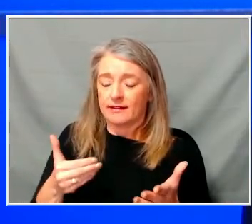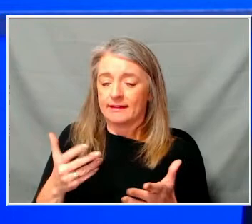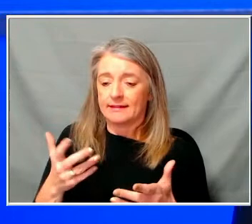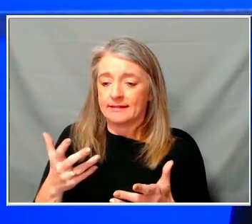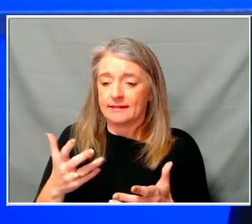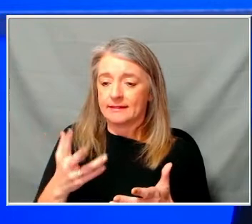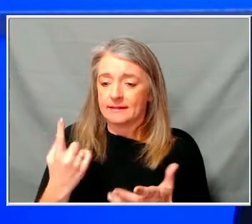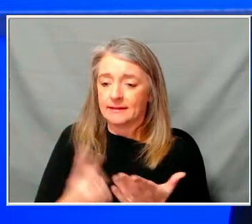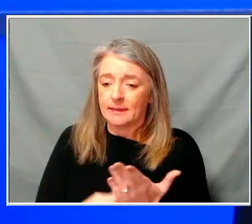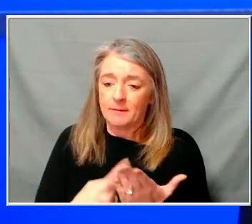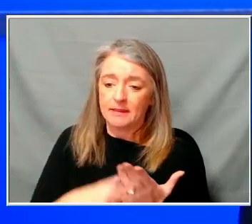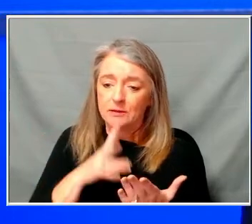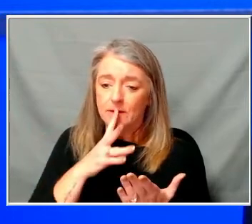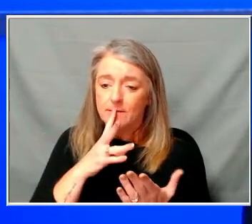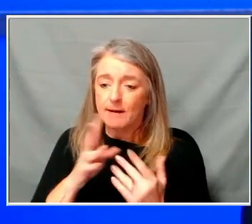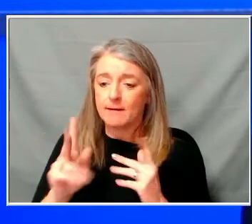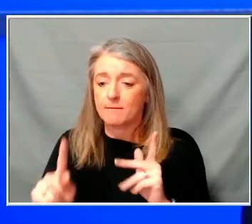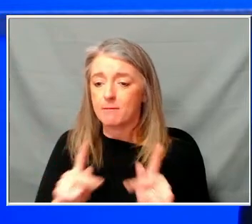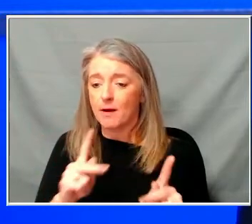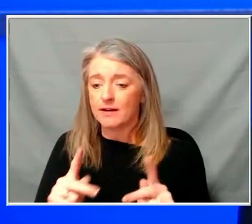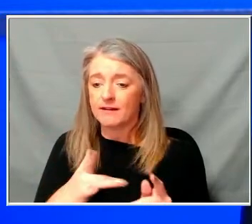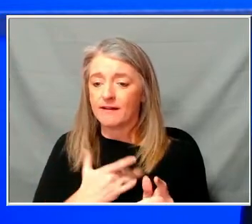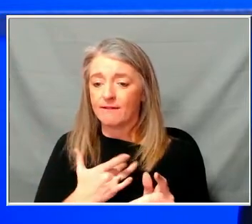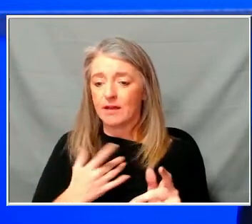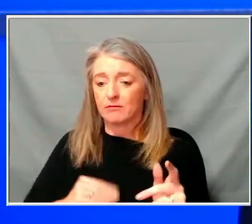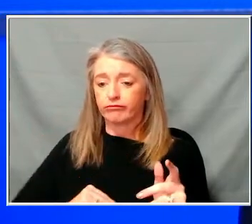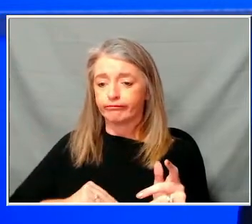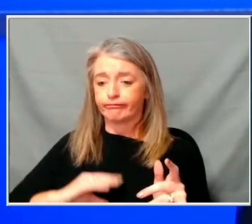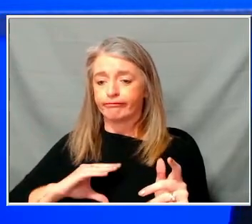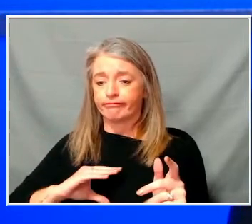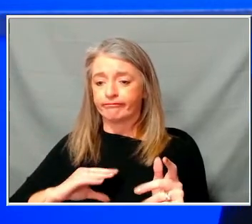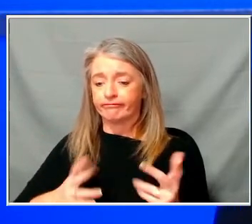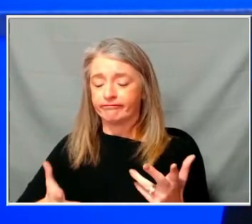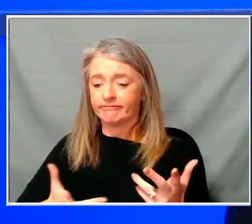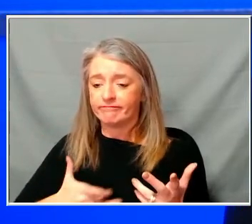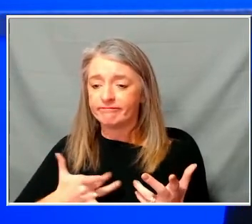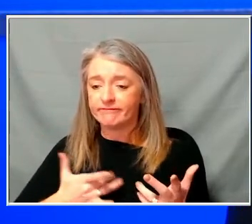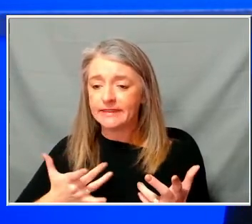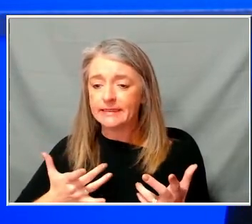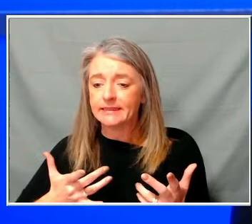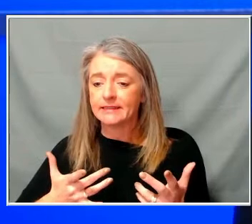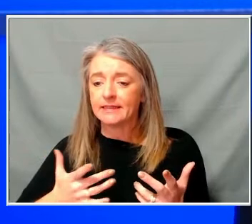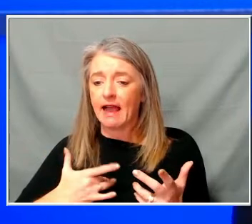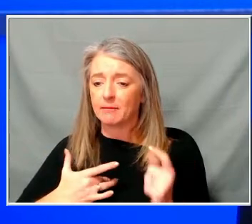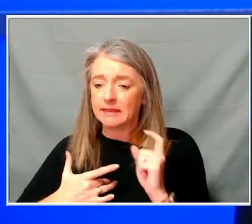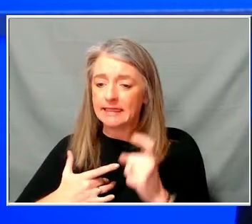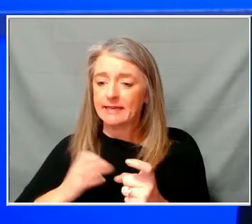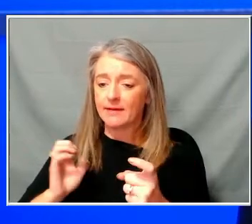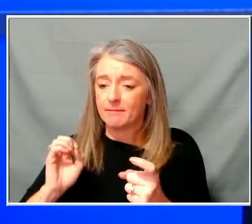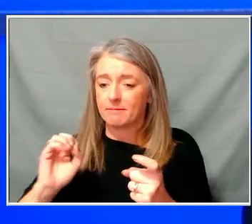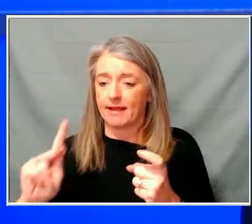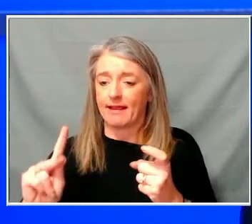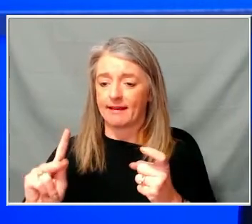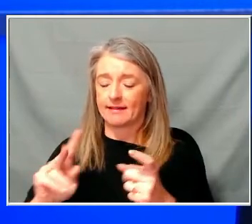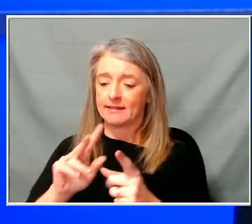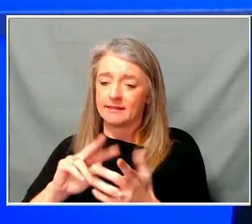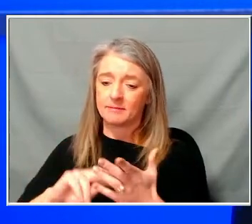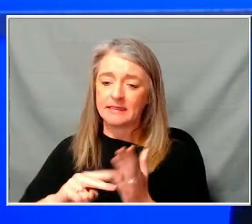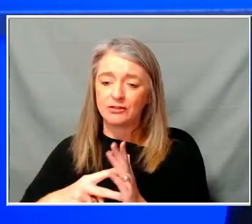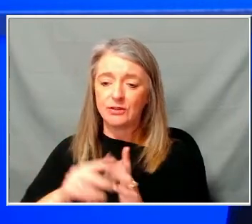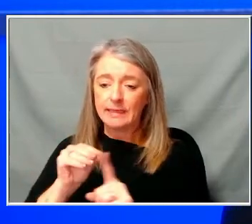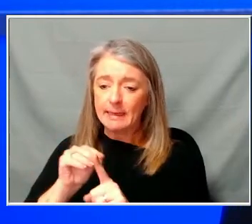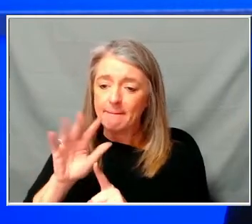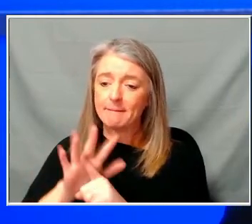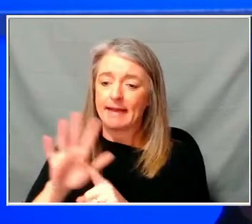talk about at parties. It gives you something to feel a sense of self-esteem. It gives you a sense of you're contributing and you're meaningfully impacting something.